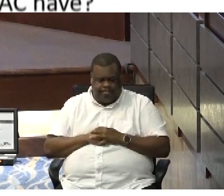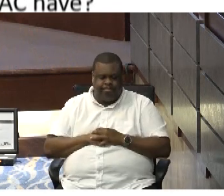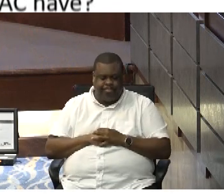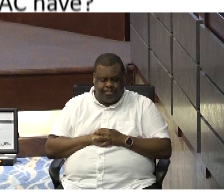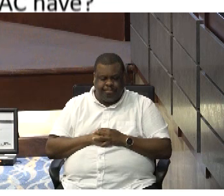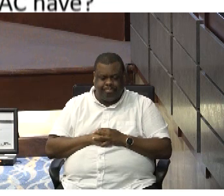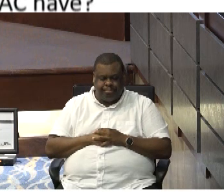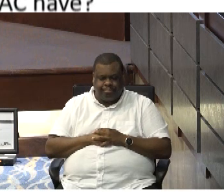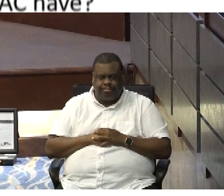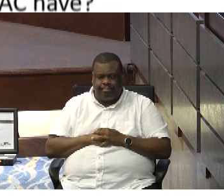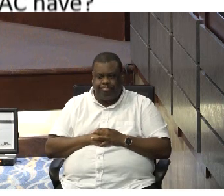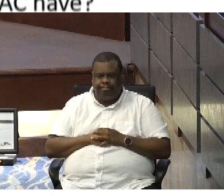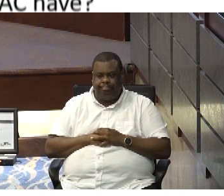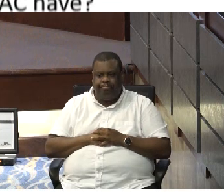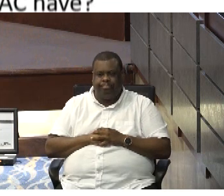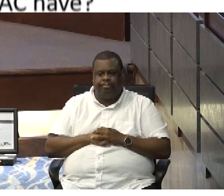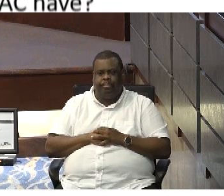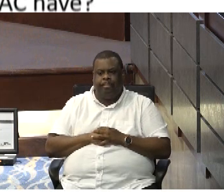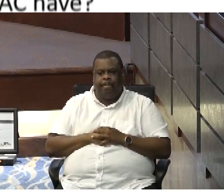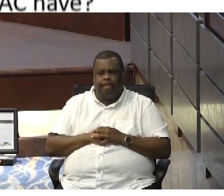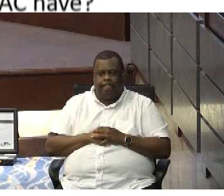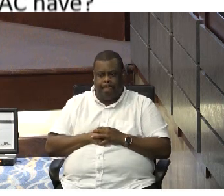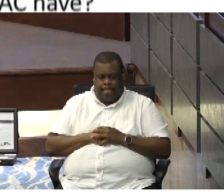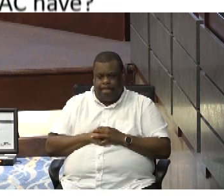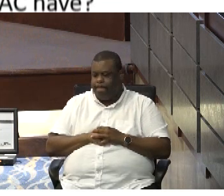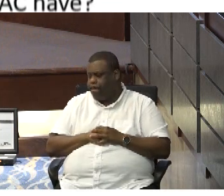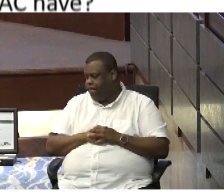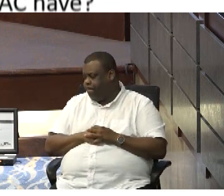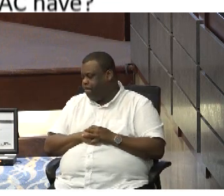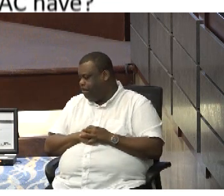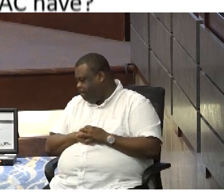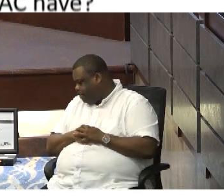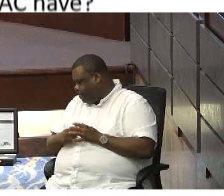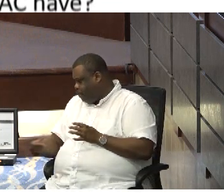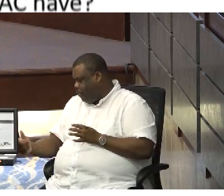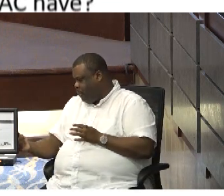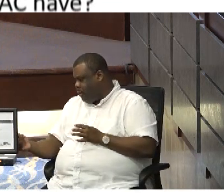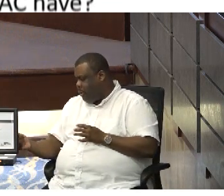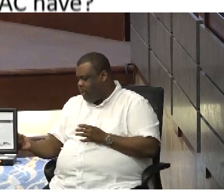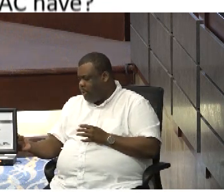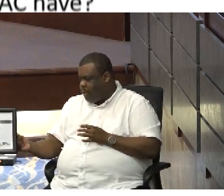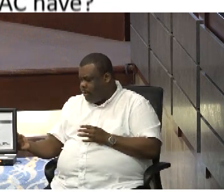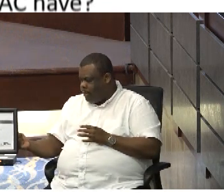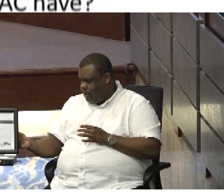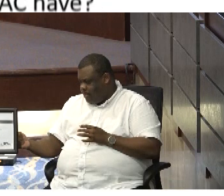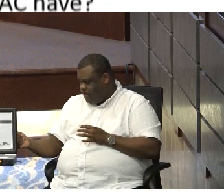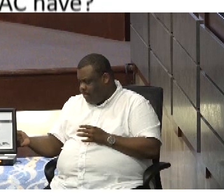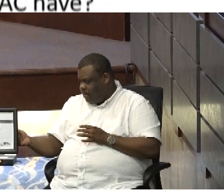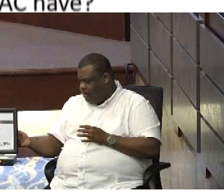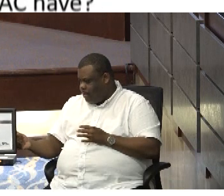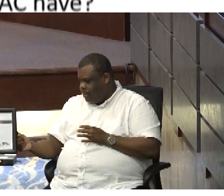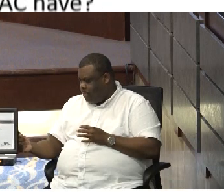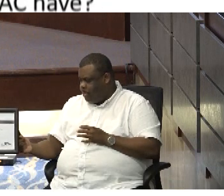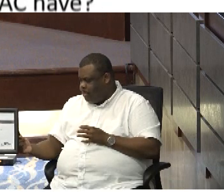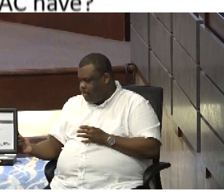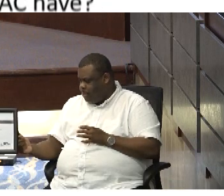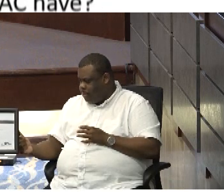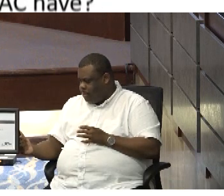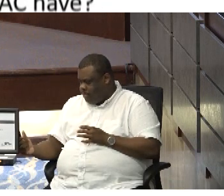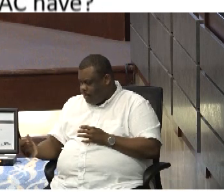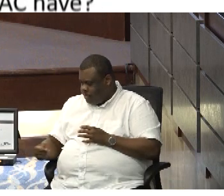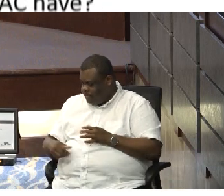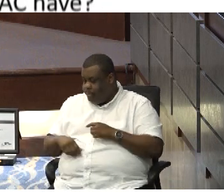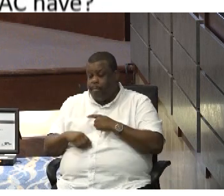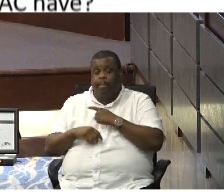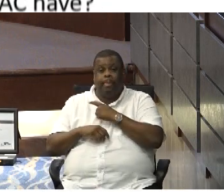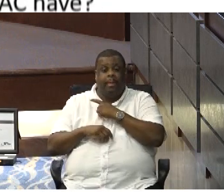the process of looking at the feasibility of creating performing arts facilities for downtown Waco began with a